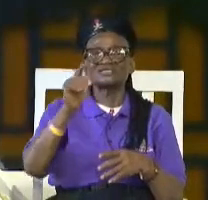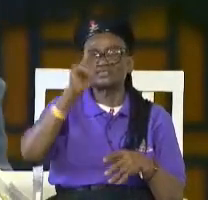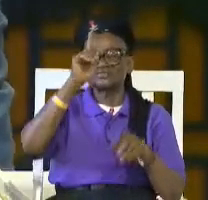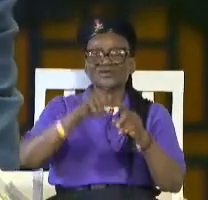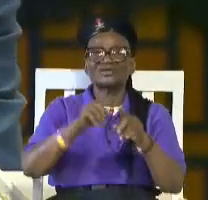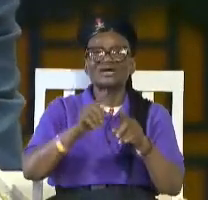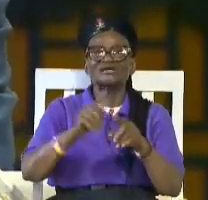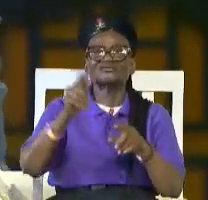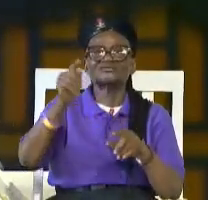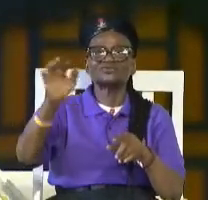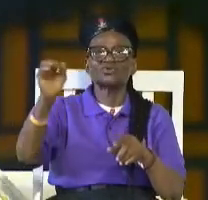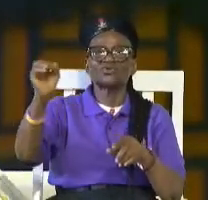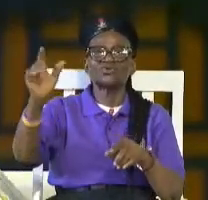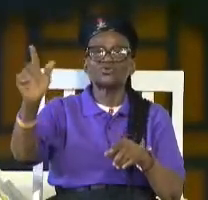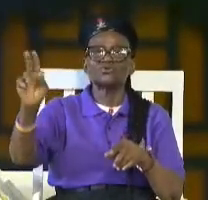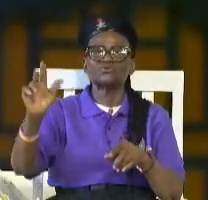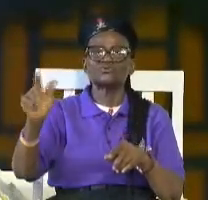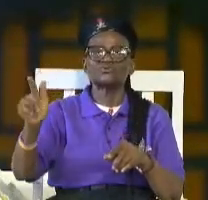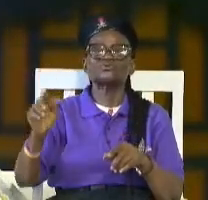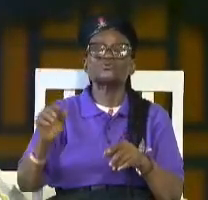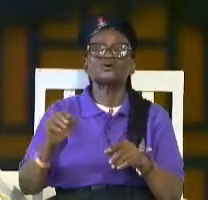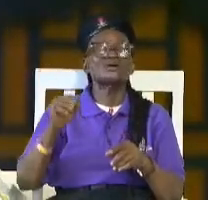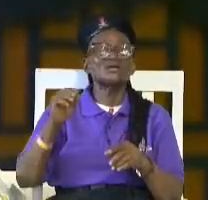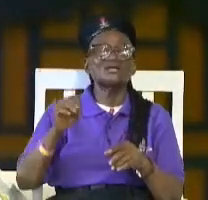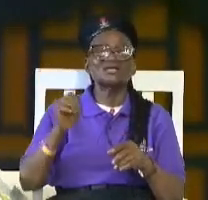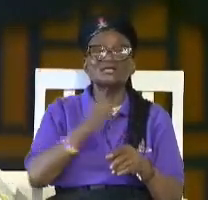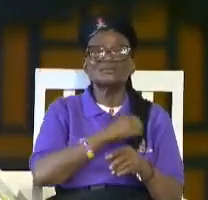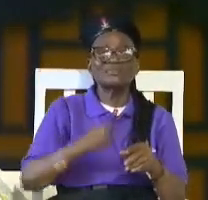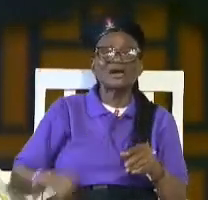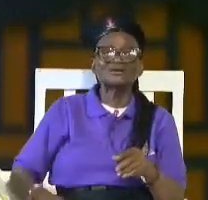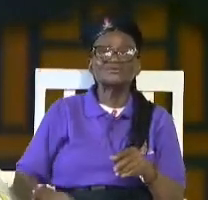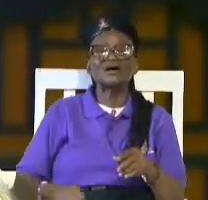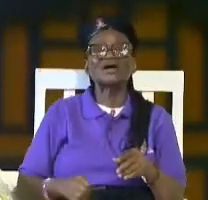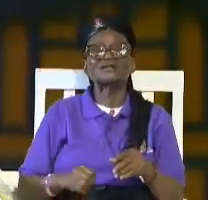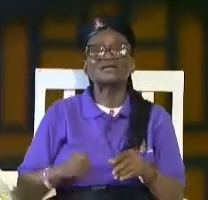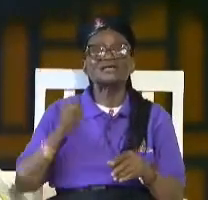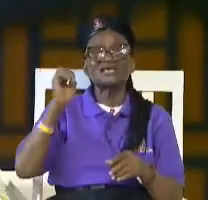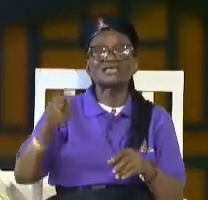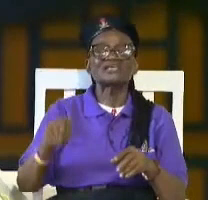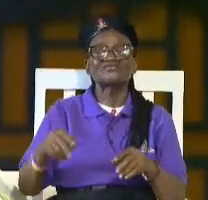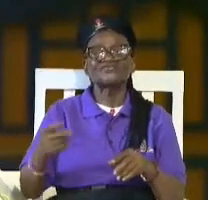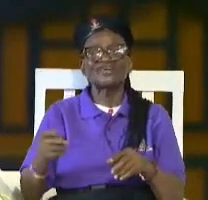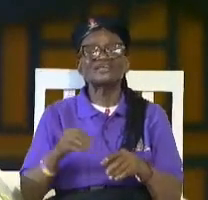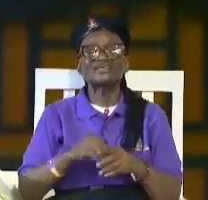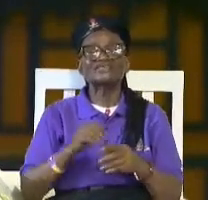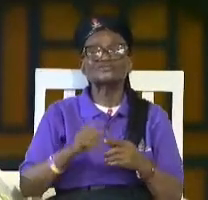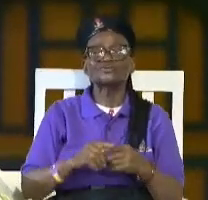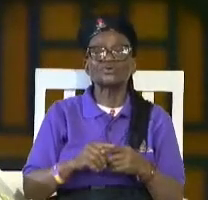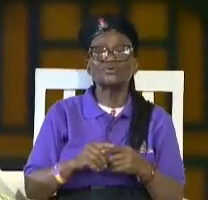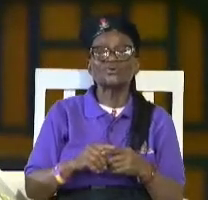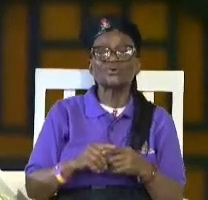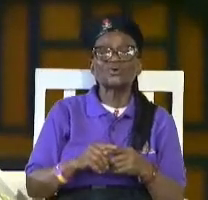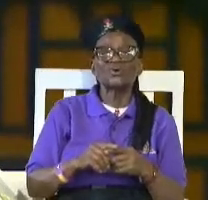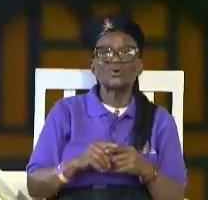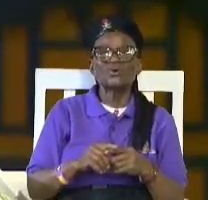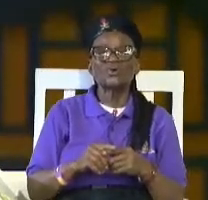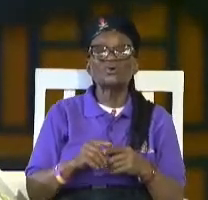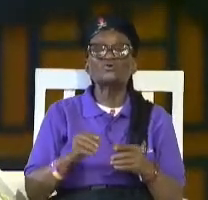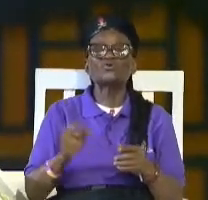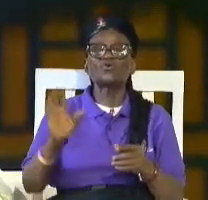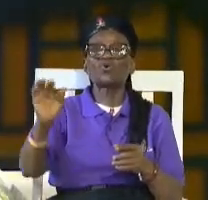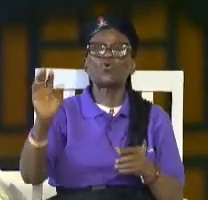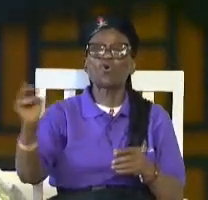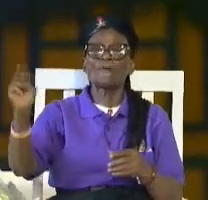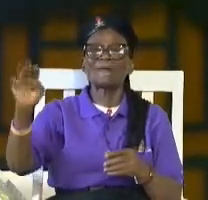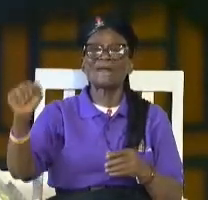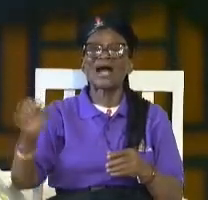Emmanuel from Nigeria. His sister fell into a coma and he took one of the anointed handkerchiefs